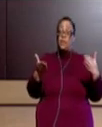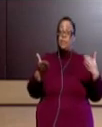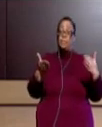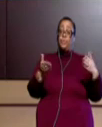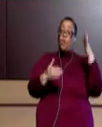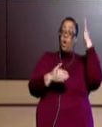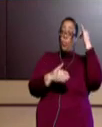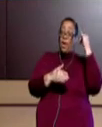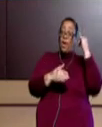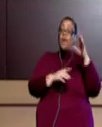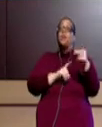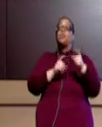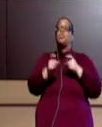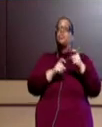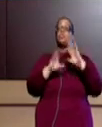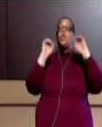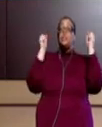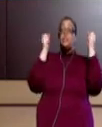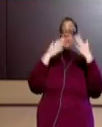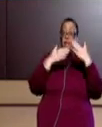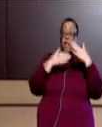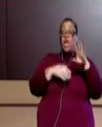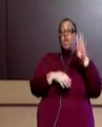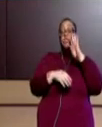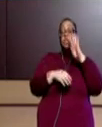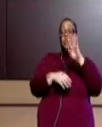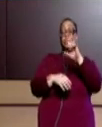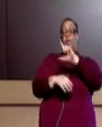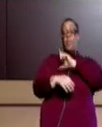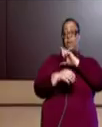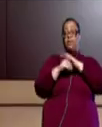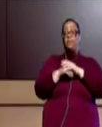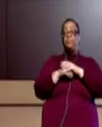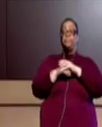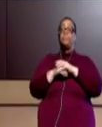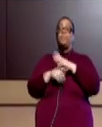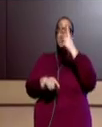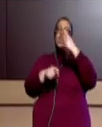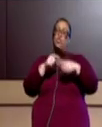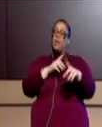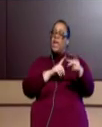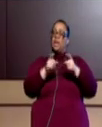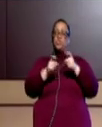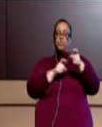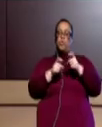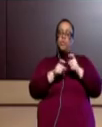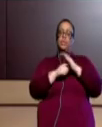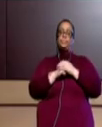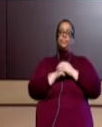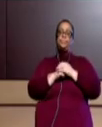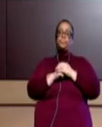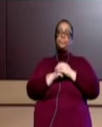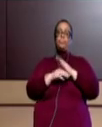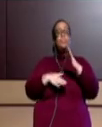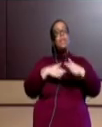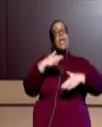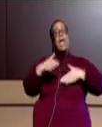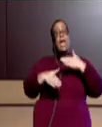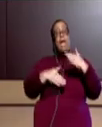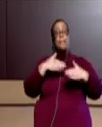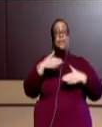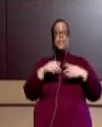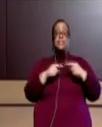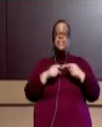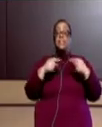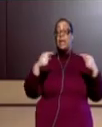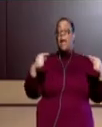fear. Control is fear. Oh, love. So you can't control. And this is the thing. So happiness is the